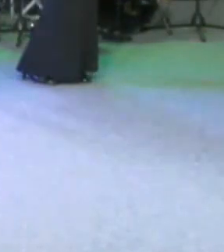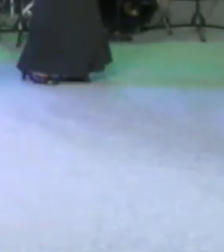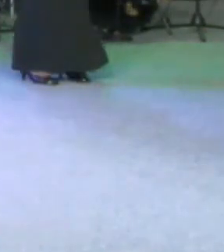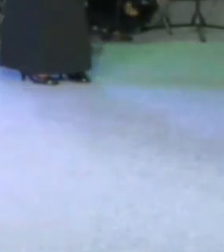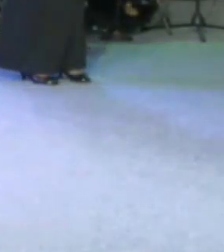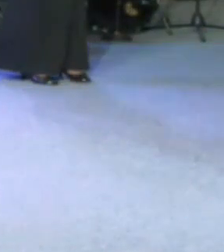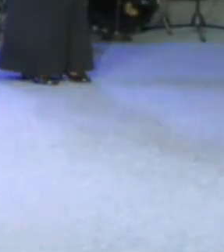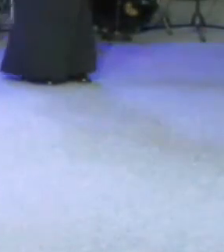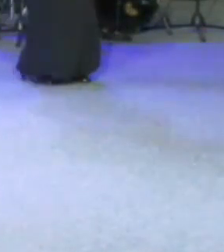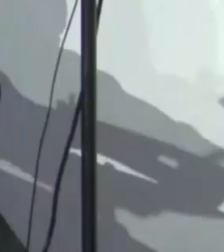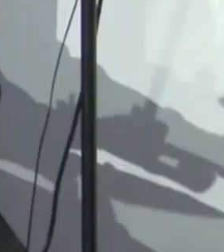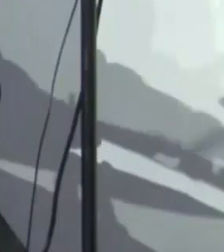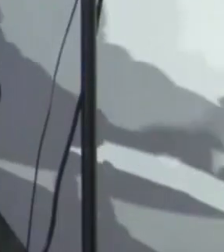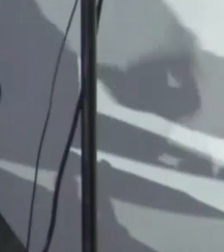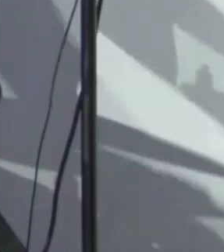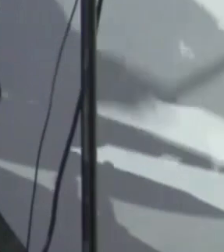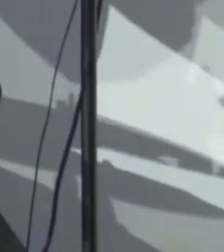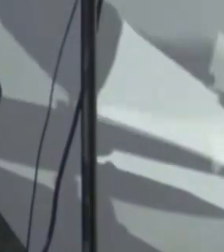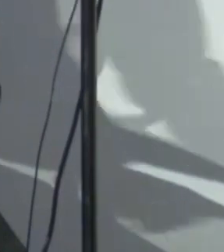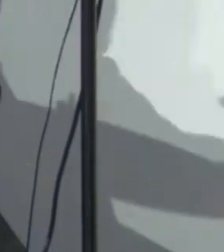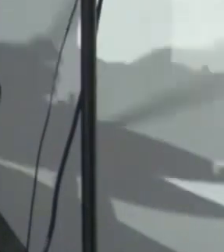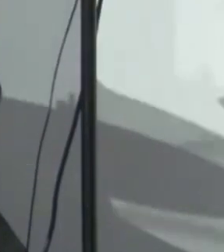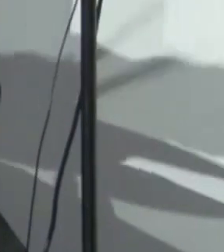Somebody give the Lord a shout of